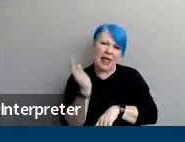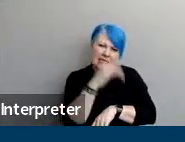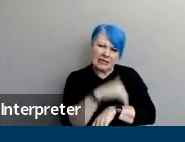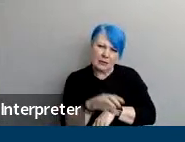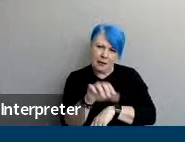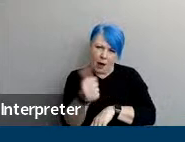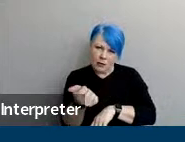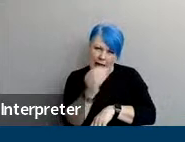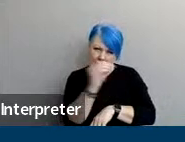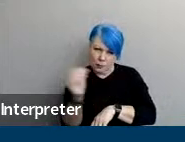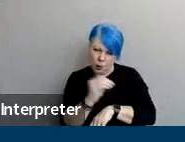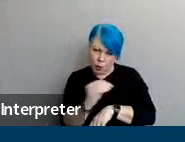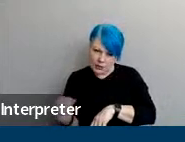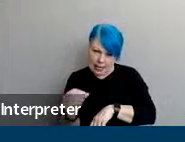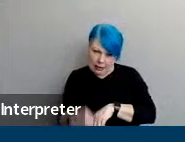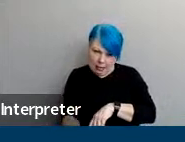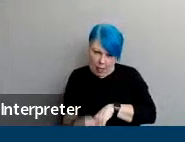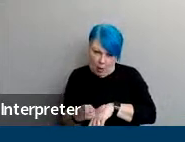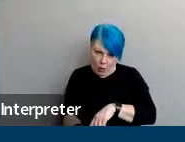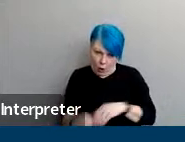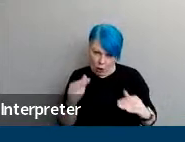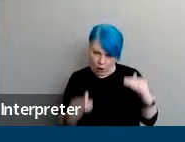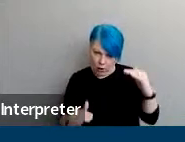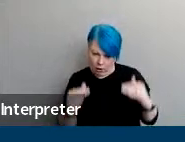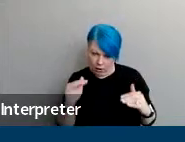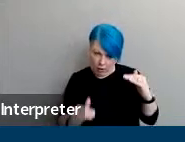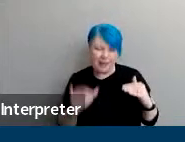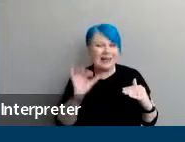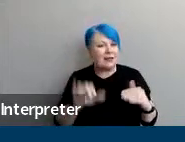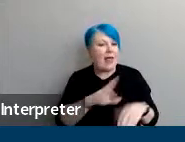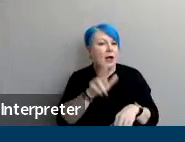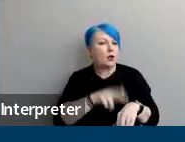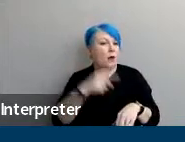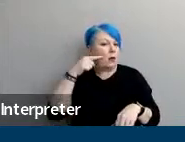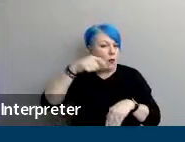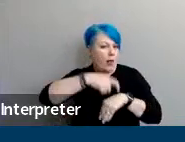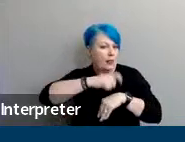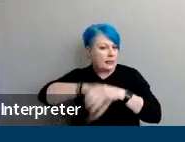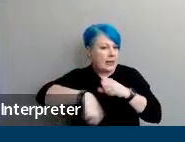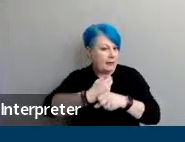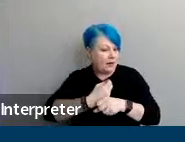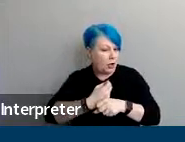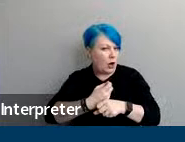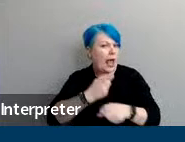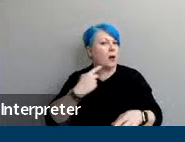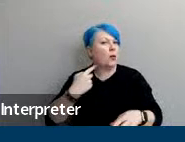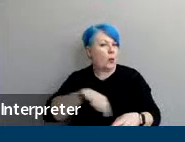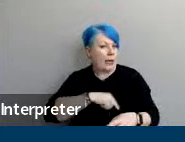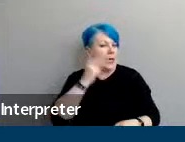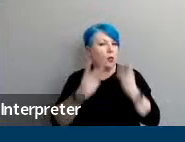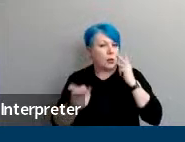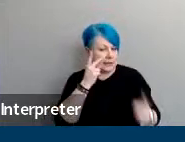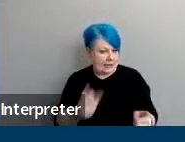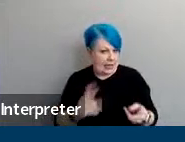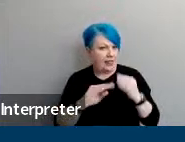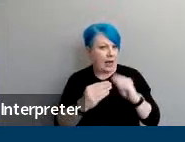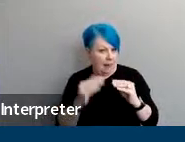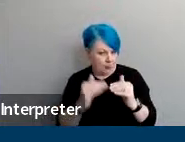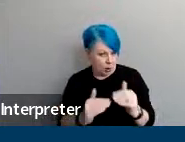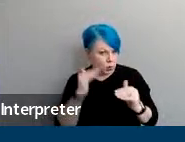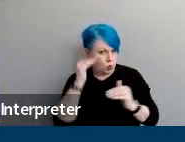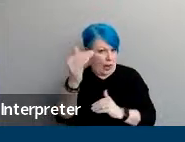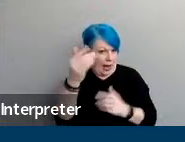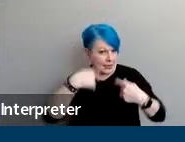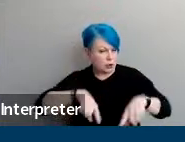10% lower. Is that normal for December and those extra numbers will come in around spring break? Yes. Or are we just, okay. Yes, ma'am. As I